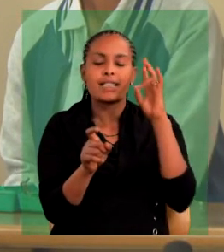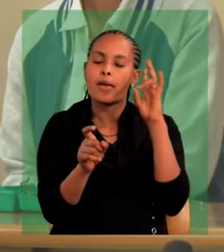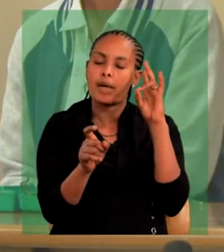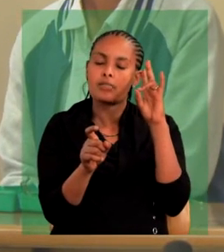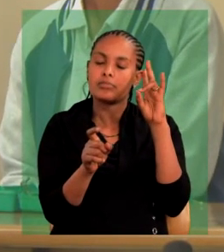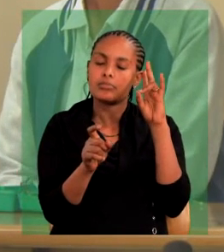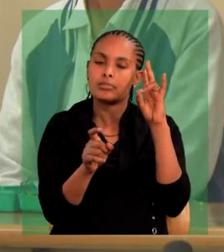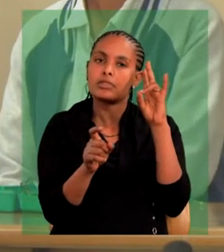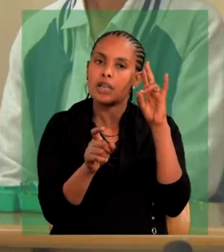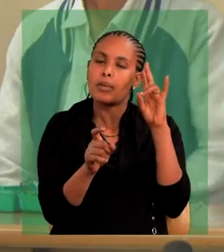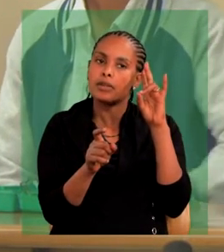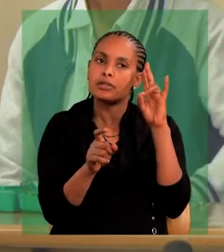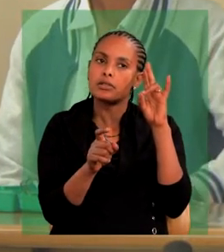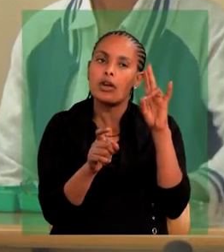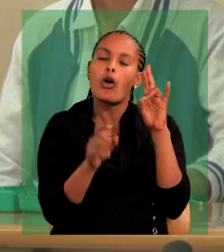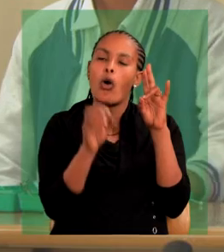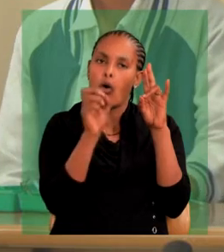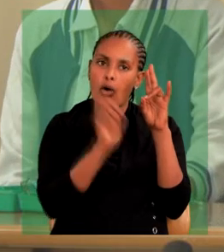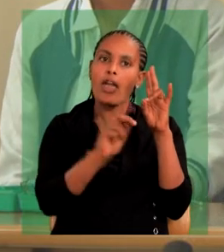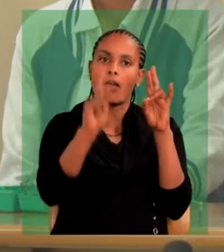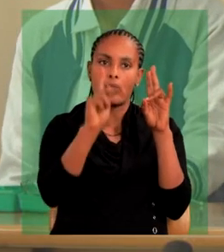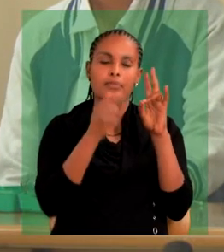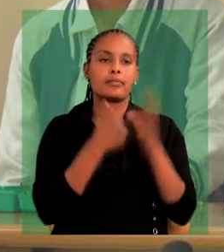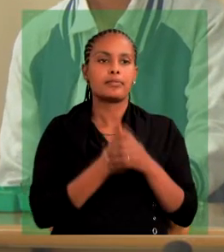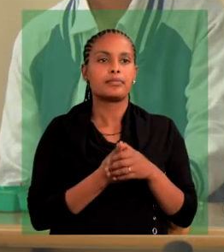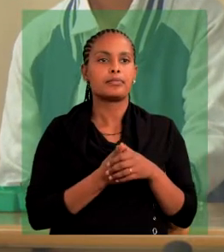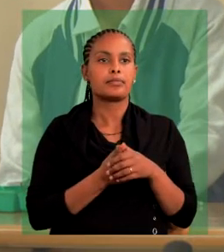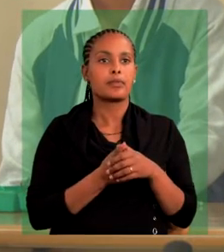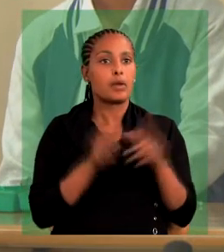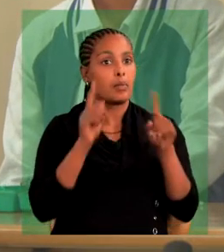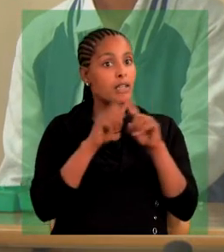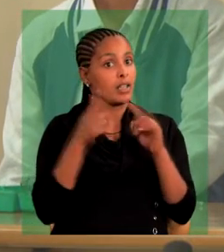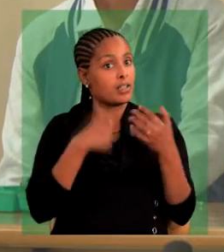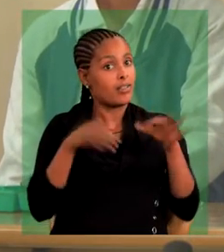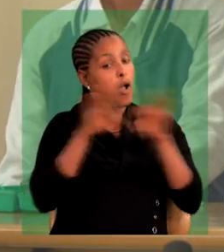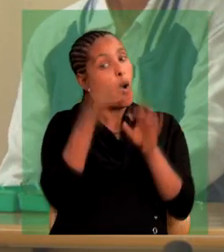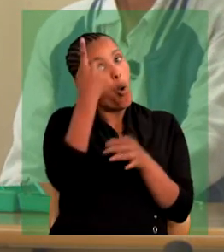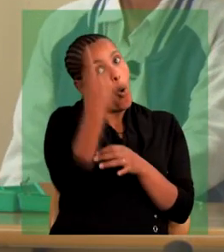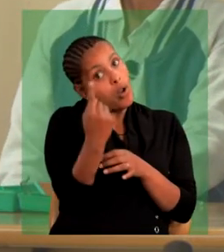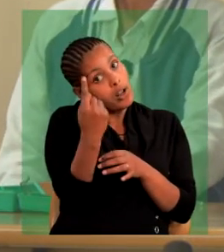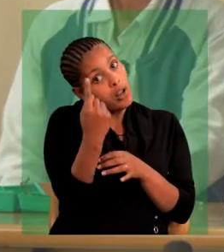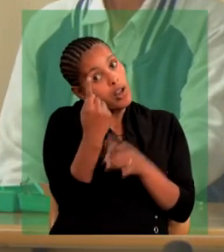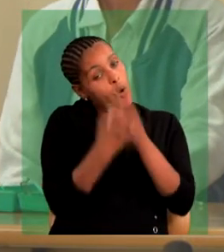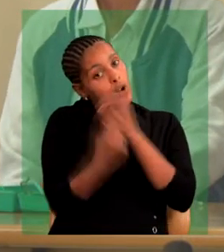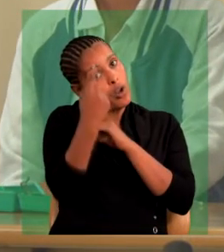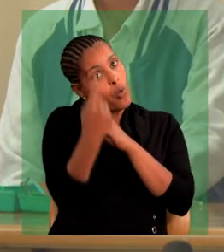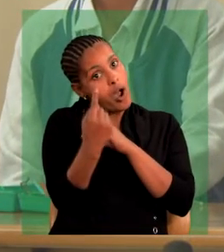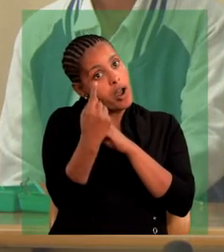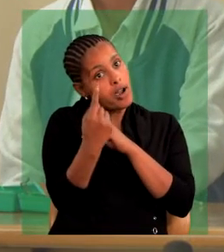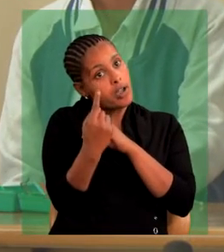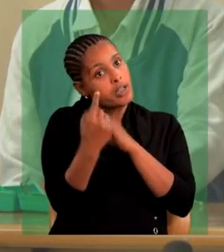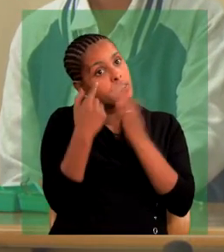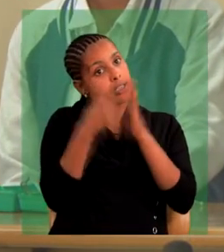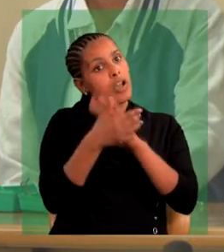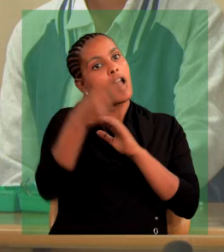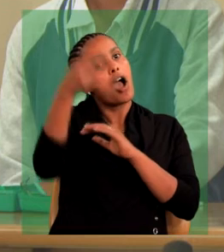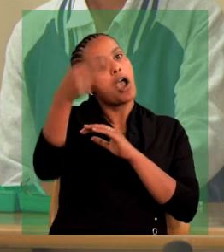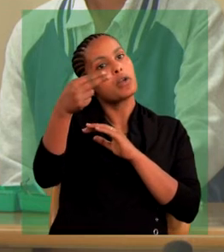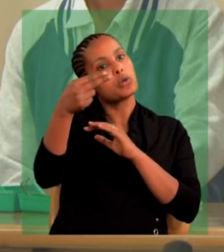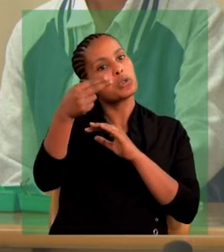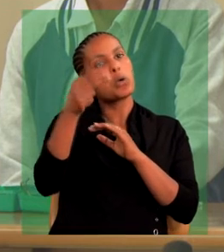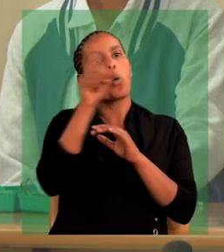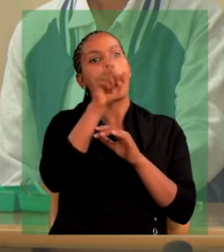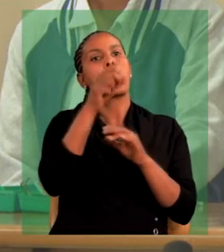7. 7. Okay. But it requires only one. Yes. So this is hydrogen with one